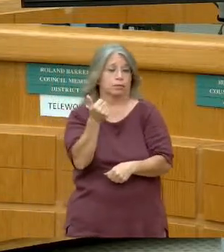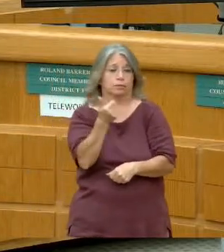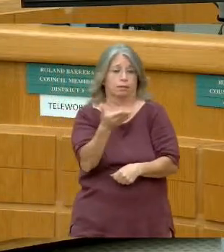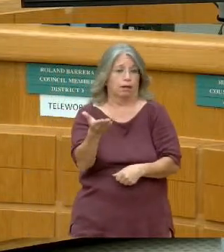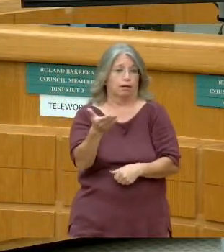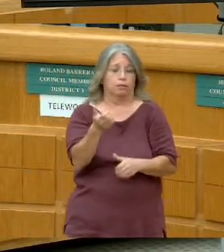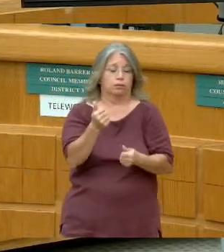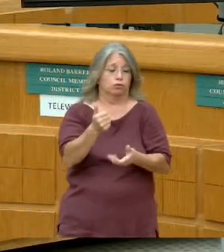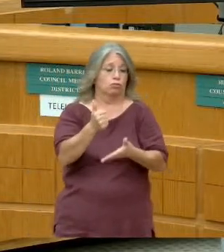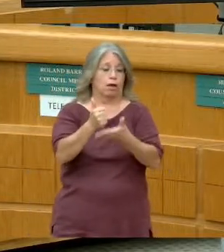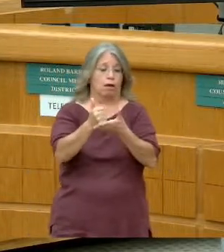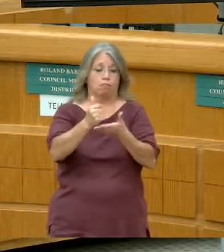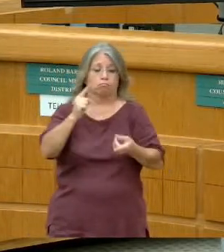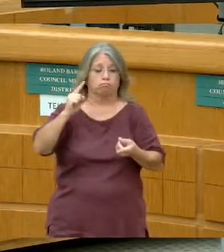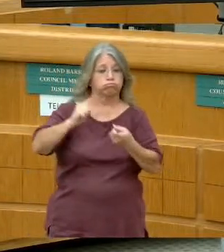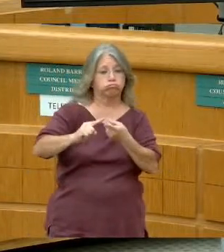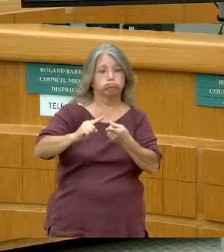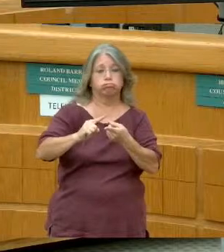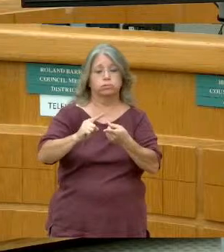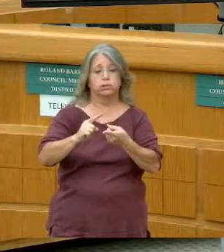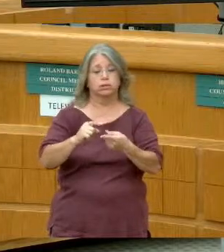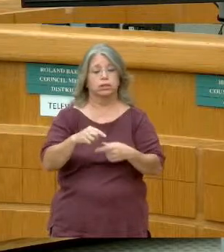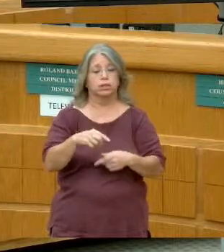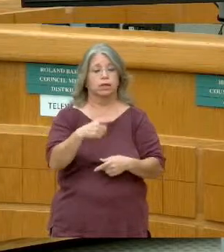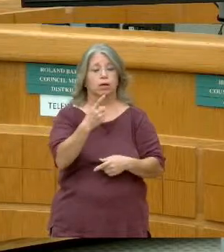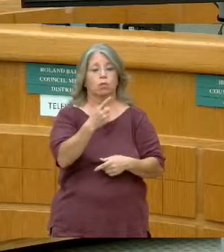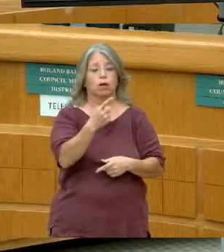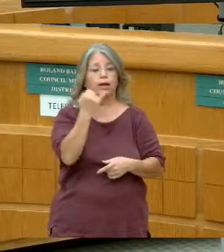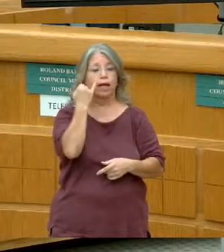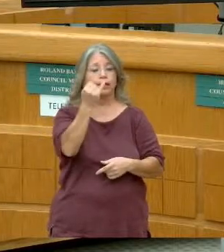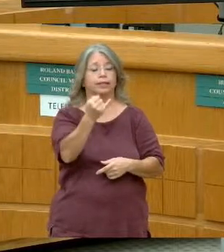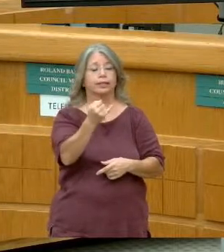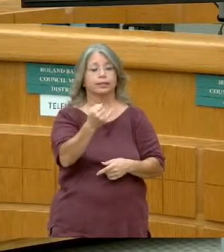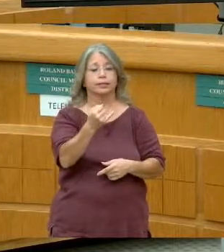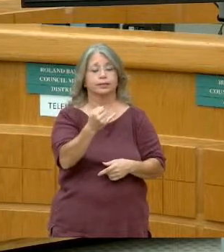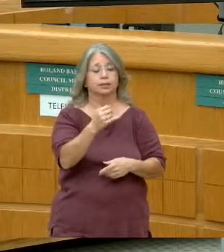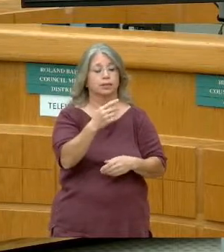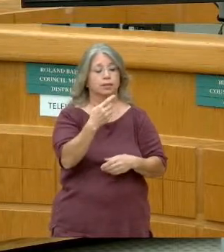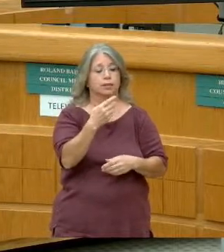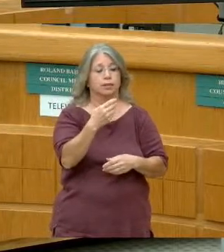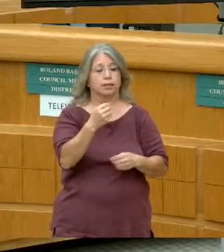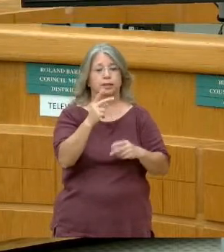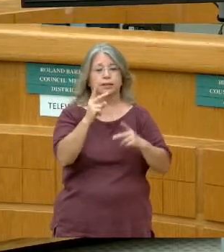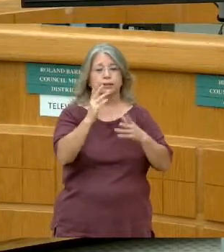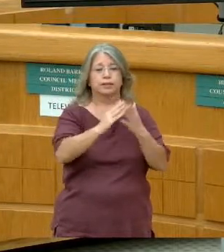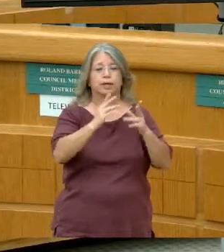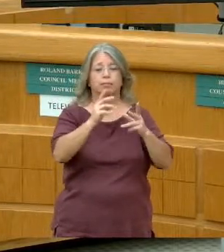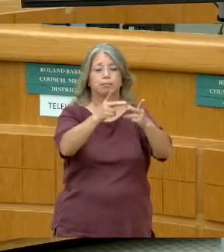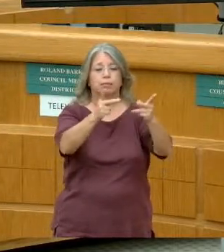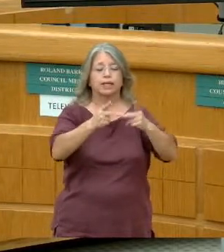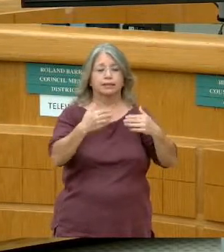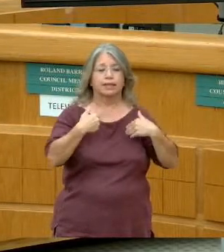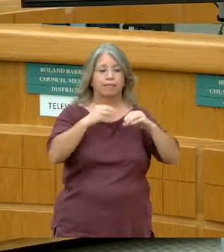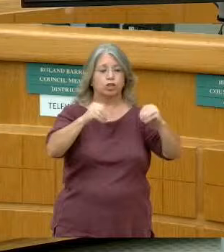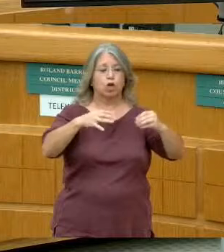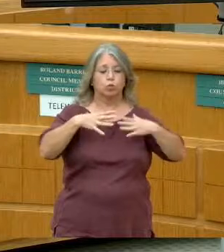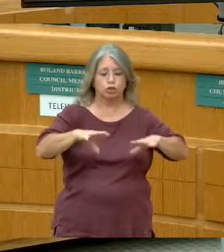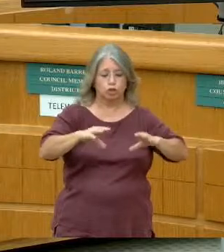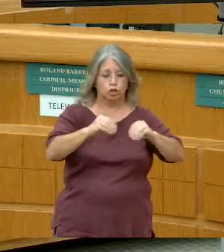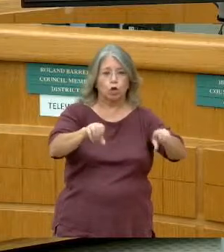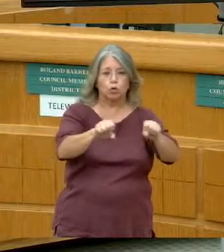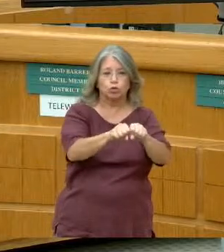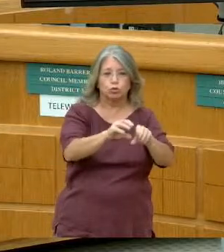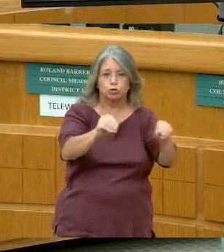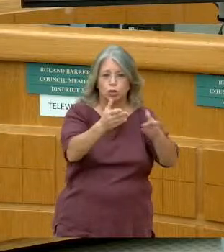recede. So one idea would be no shirt, no shoes, no mask, no service. Close loopholes in social